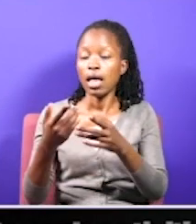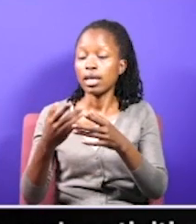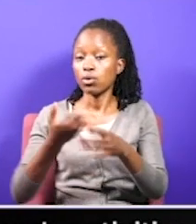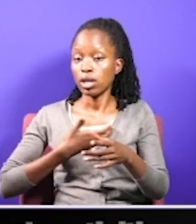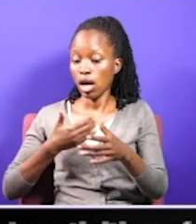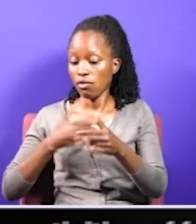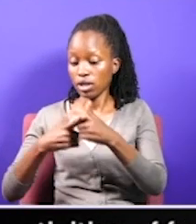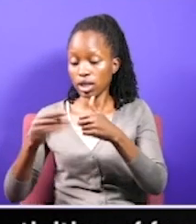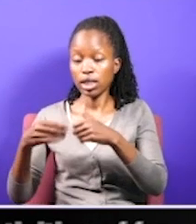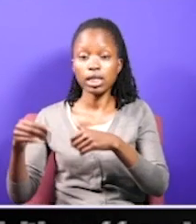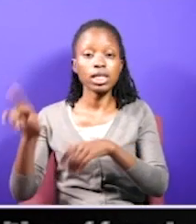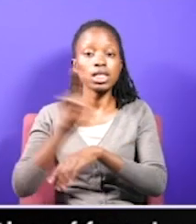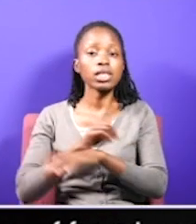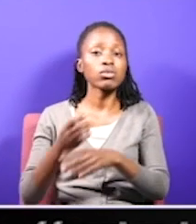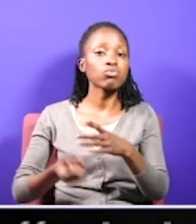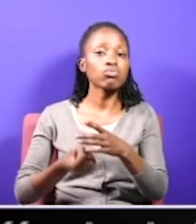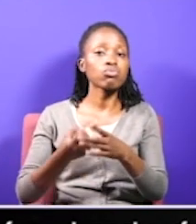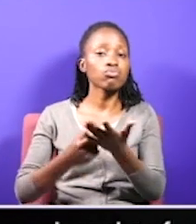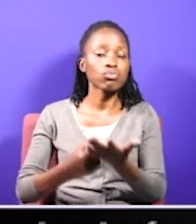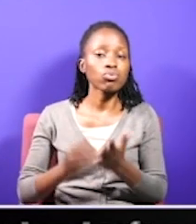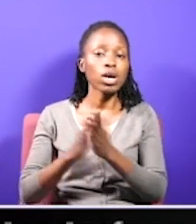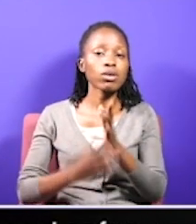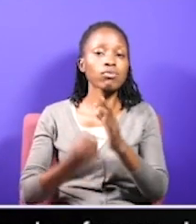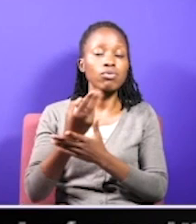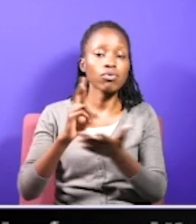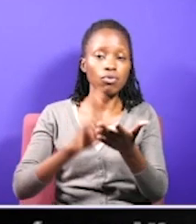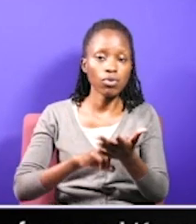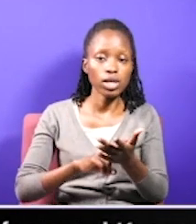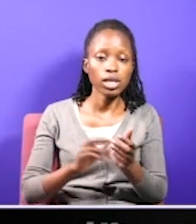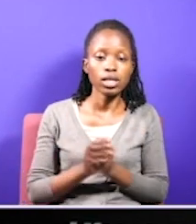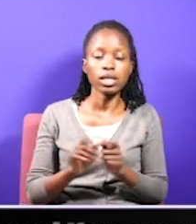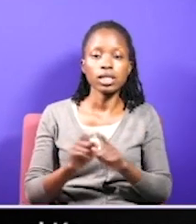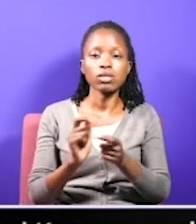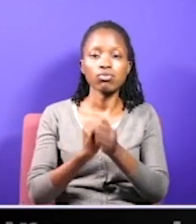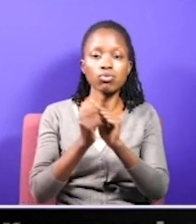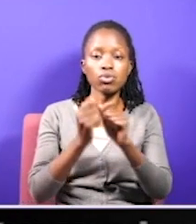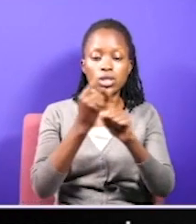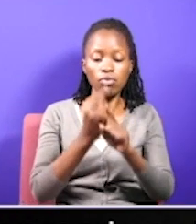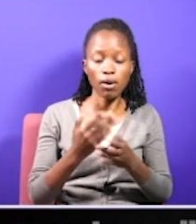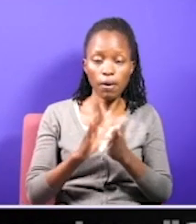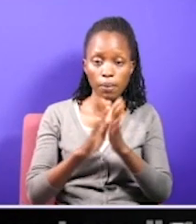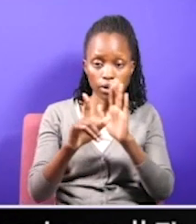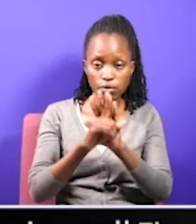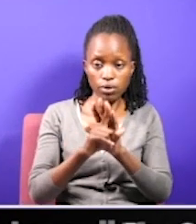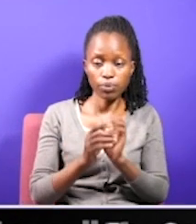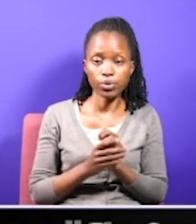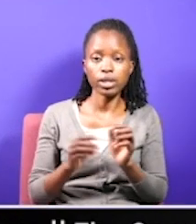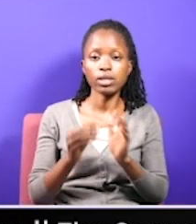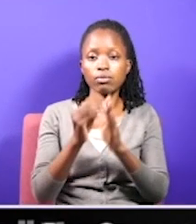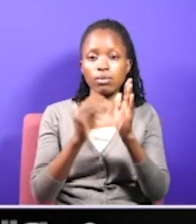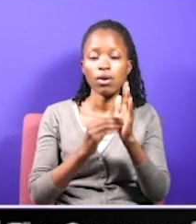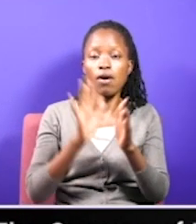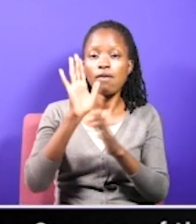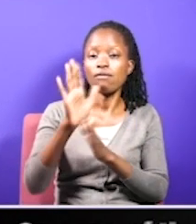deliberate and come up with a report and or include bills initiating a review of various pieces of laws. It has listed 5 major issues